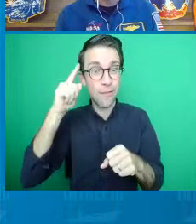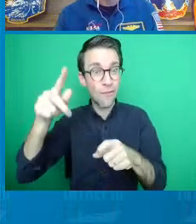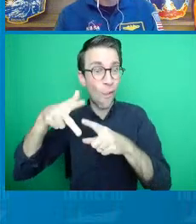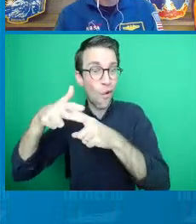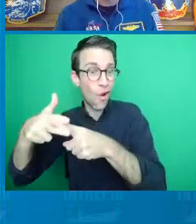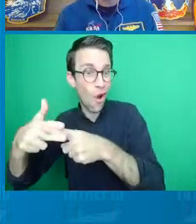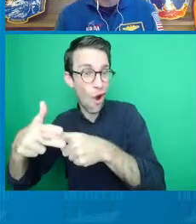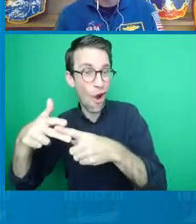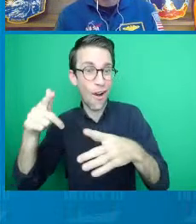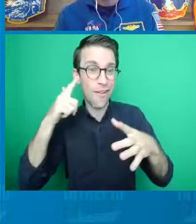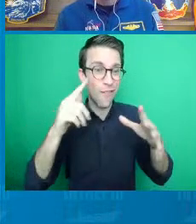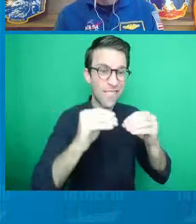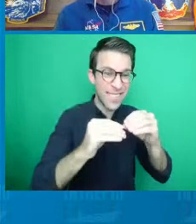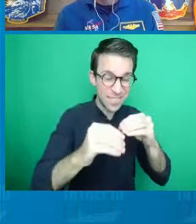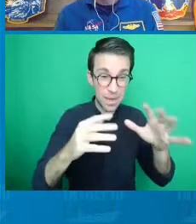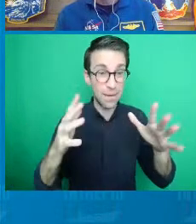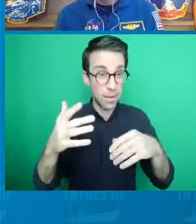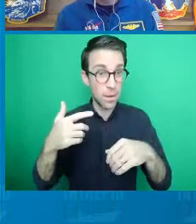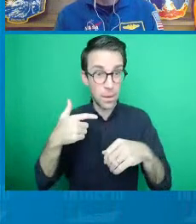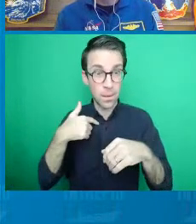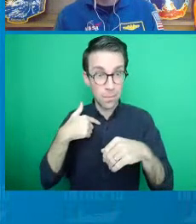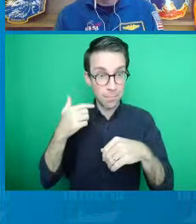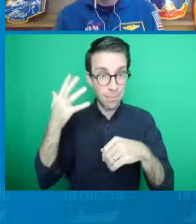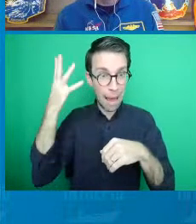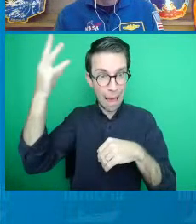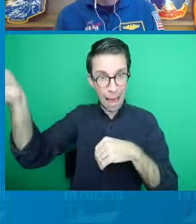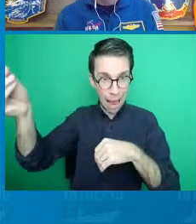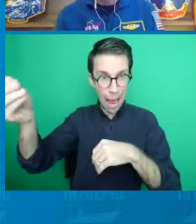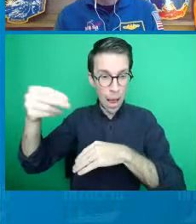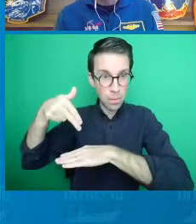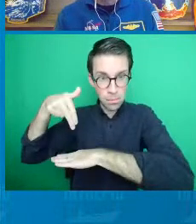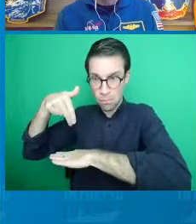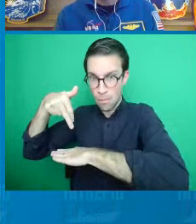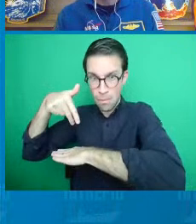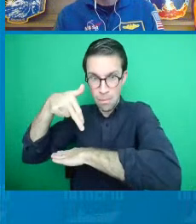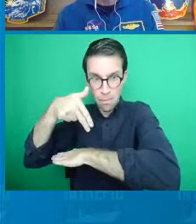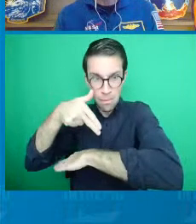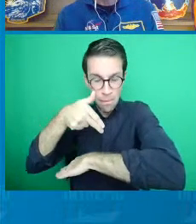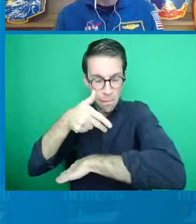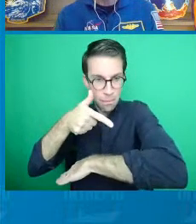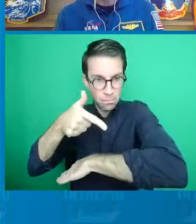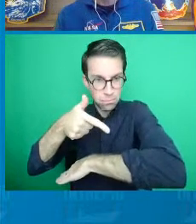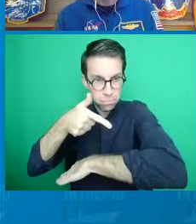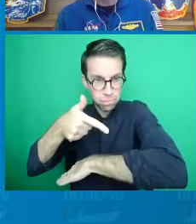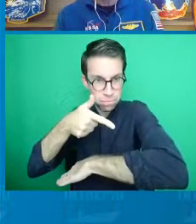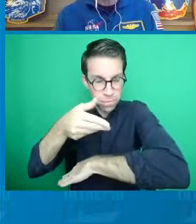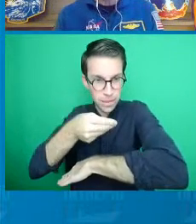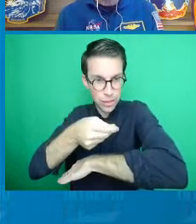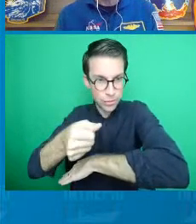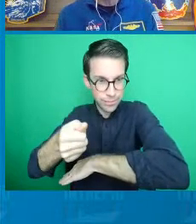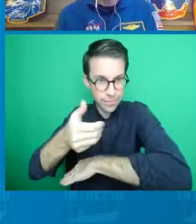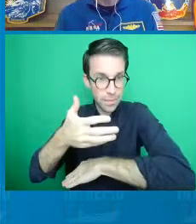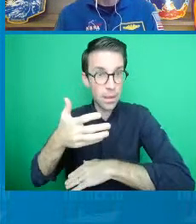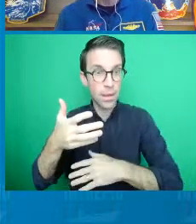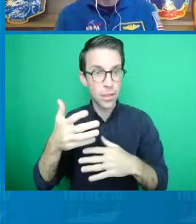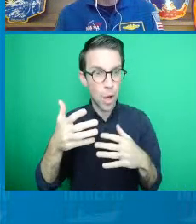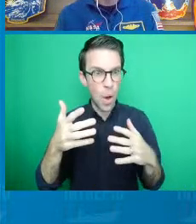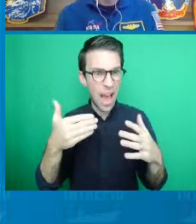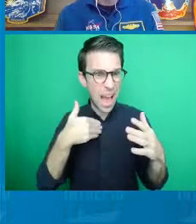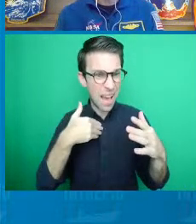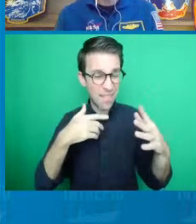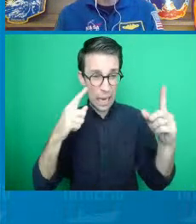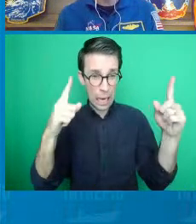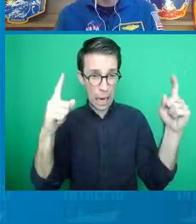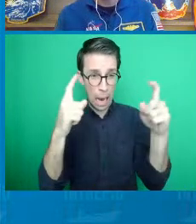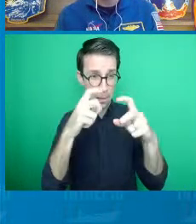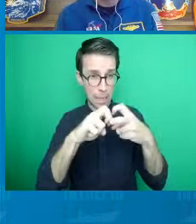and to clean off the bearings. So we ended up having the opportunity to solve an incredibly complicated problem on board